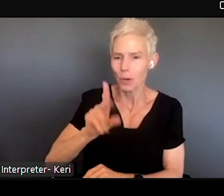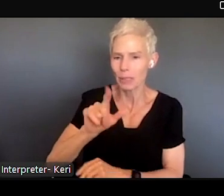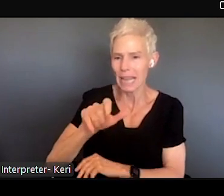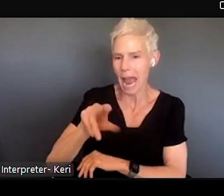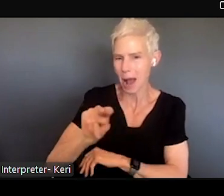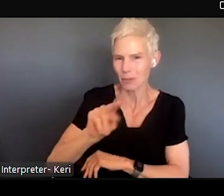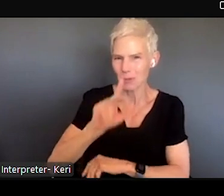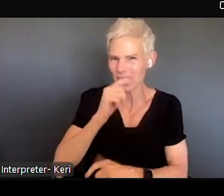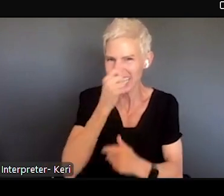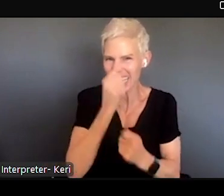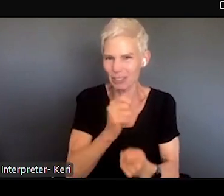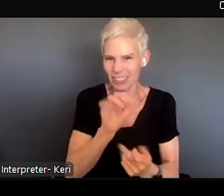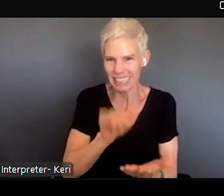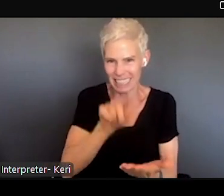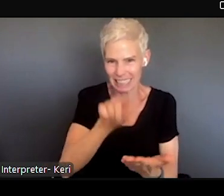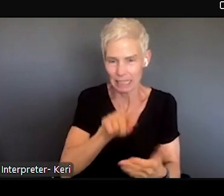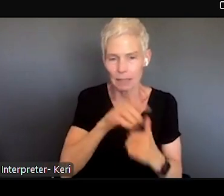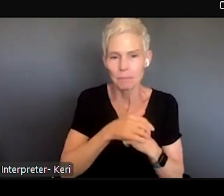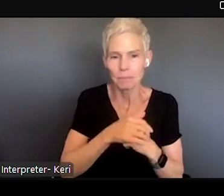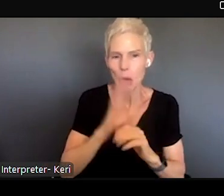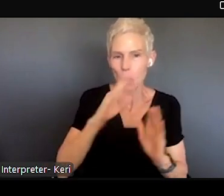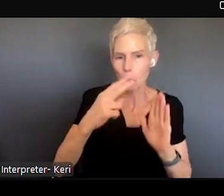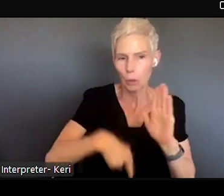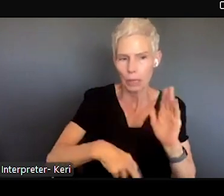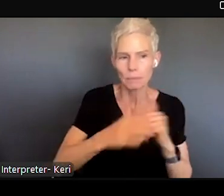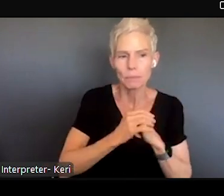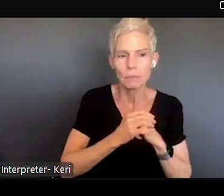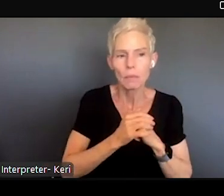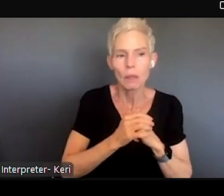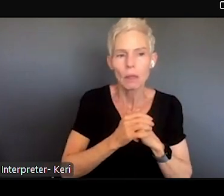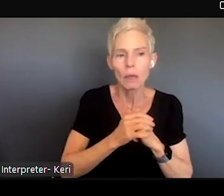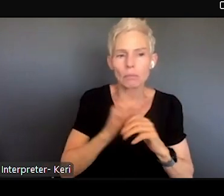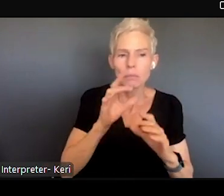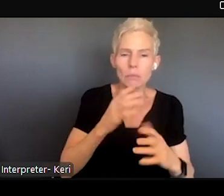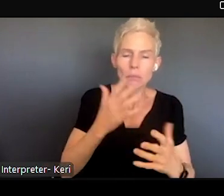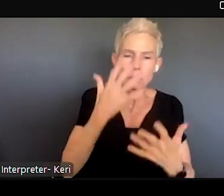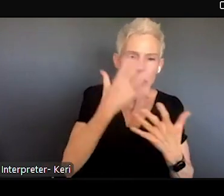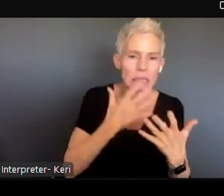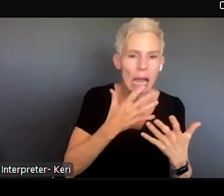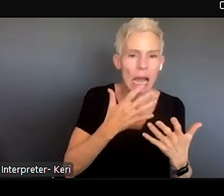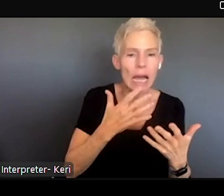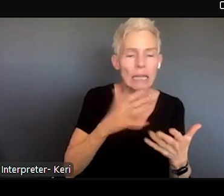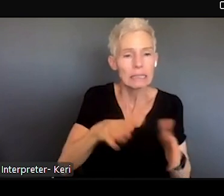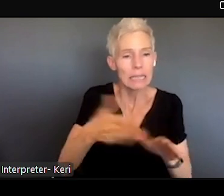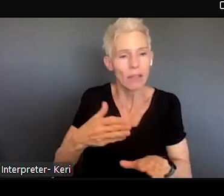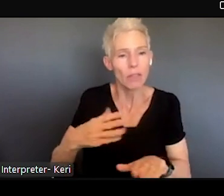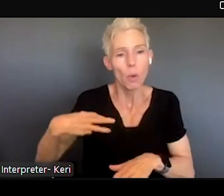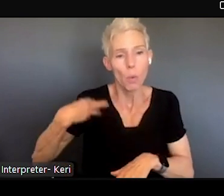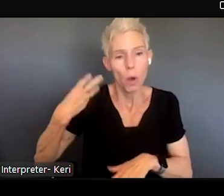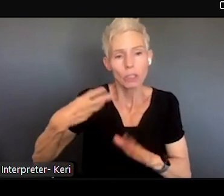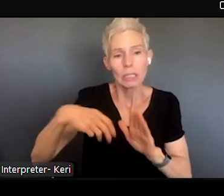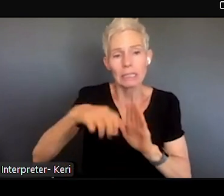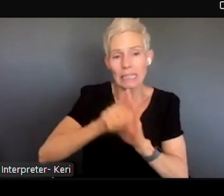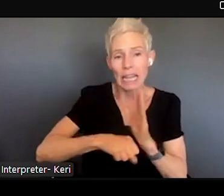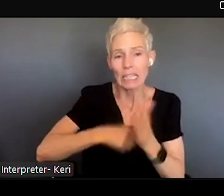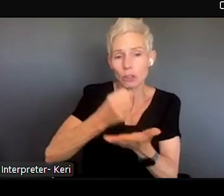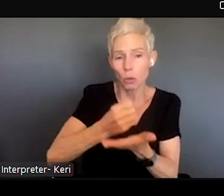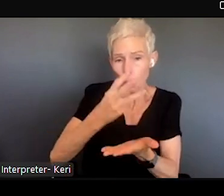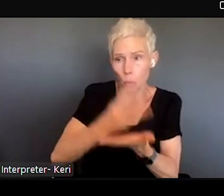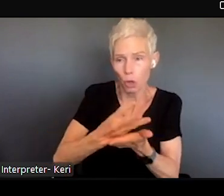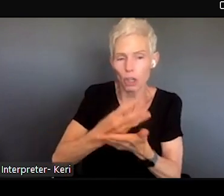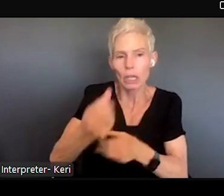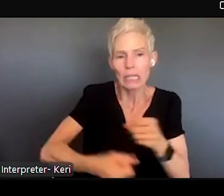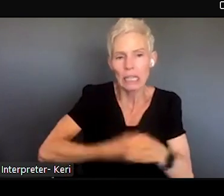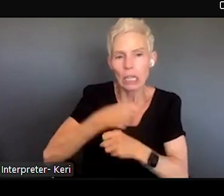interesting. So I'll read this. Following the tragic death of a Washington state social worker in